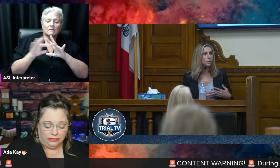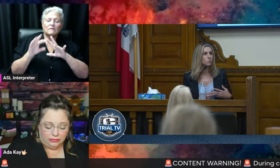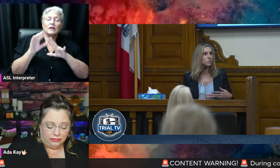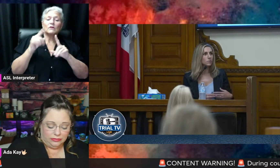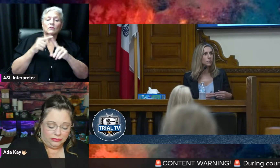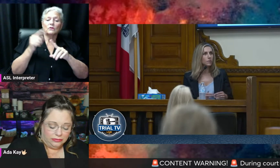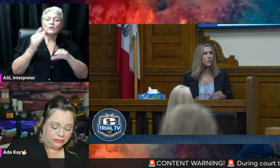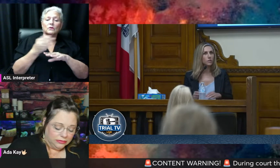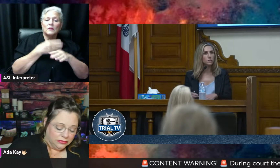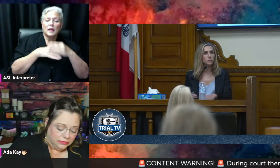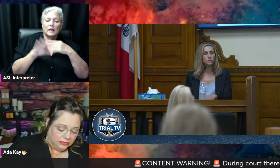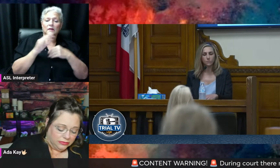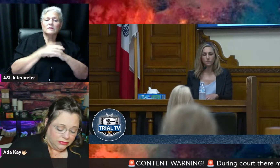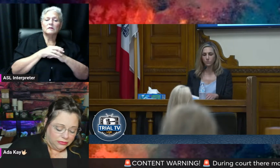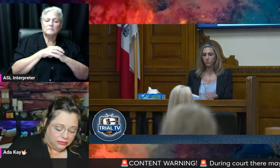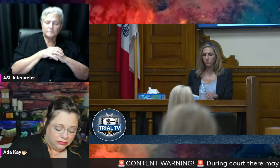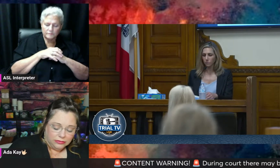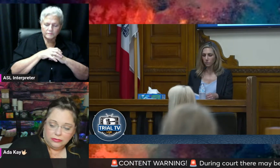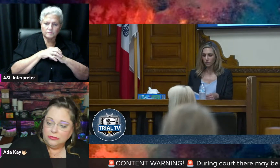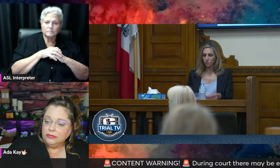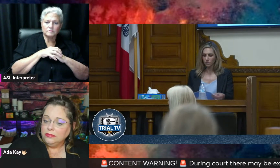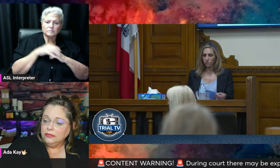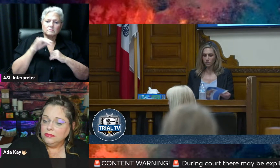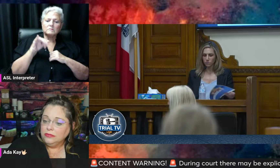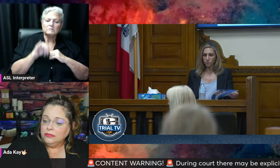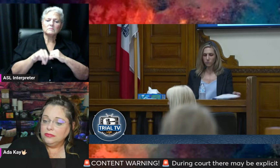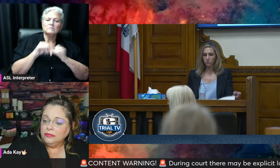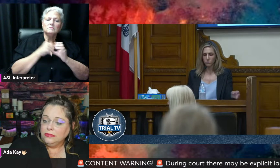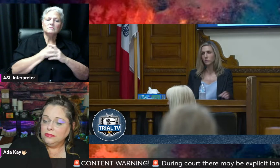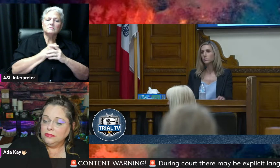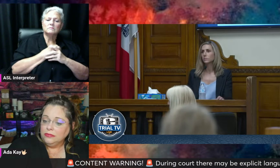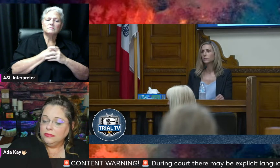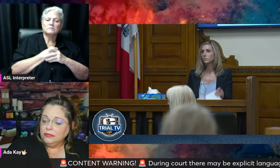tissue and then bones of the fingers.